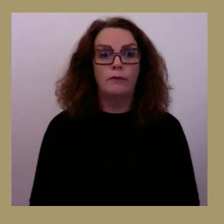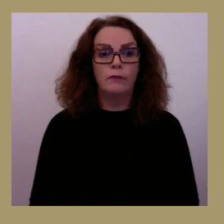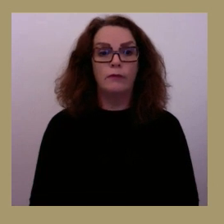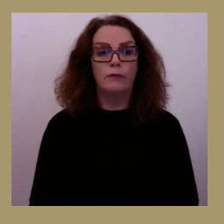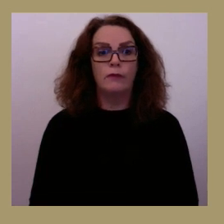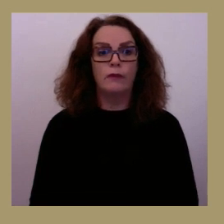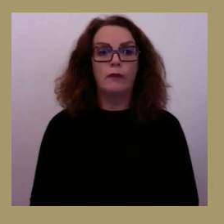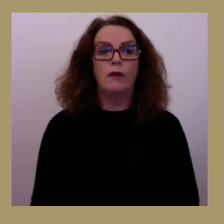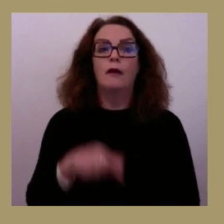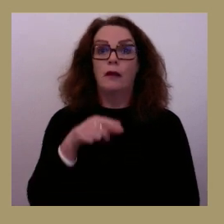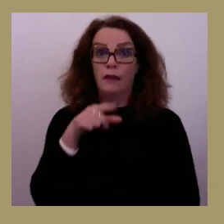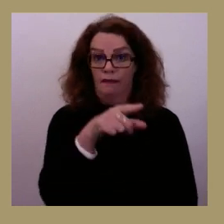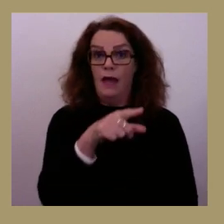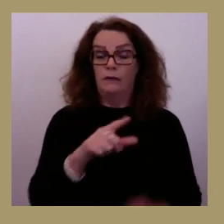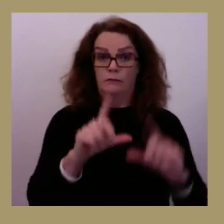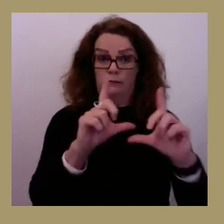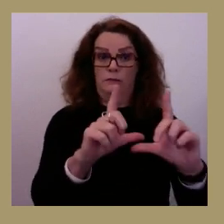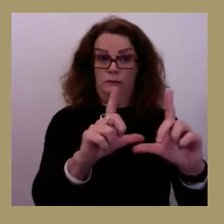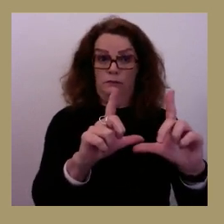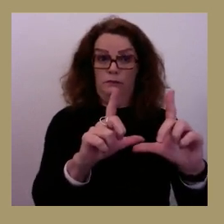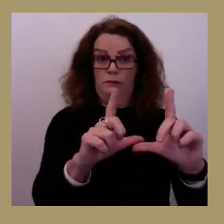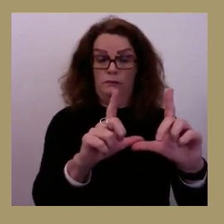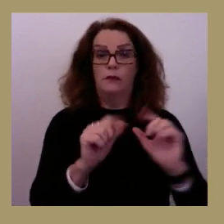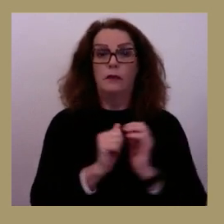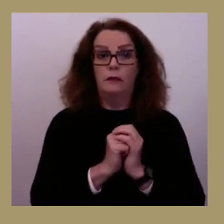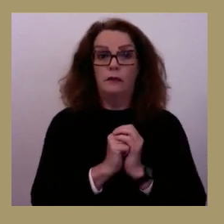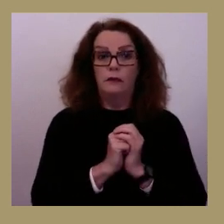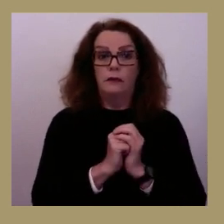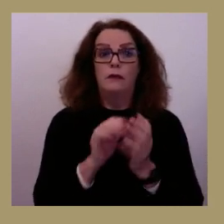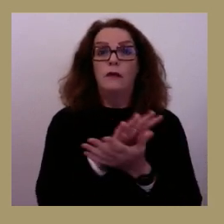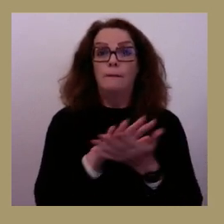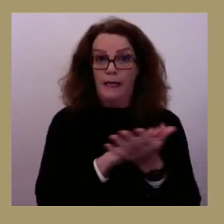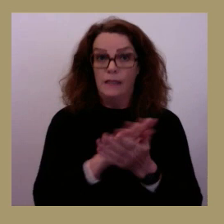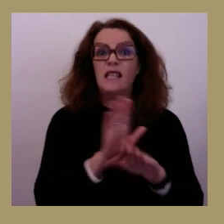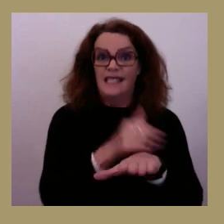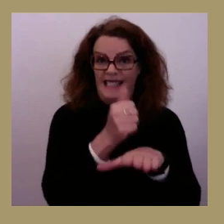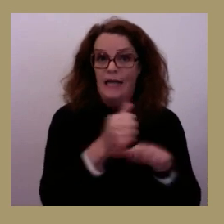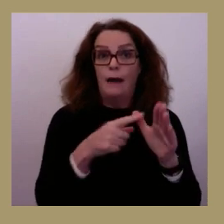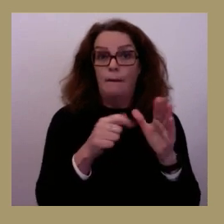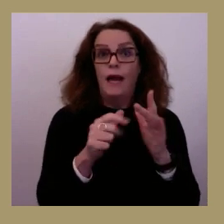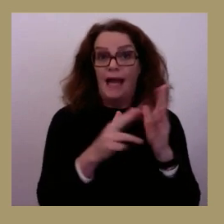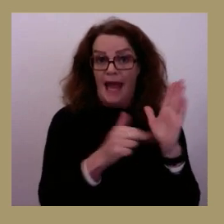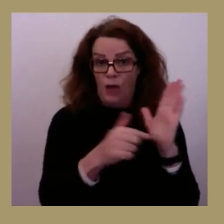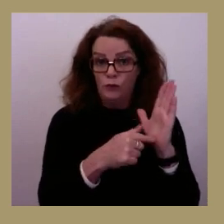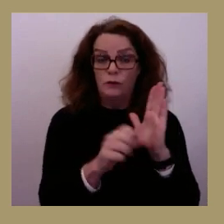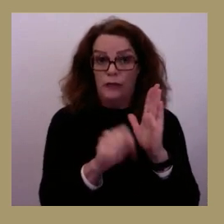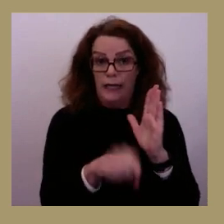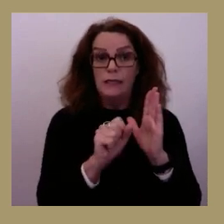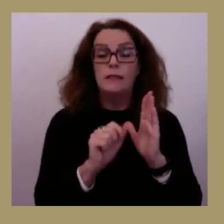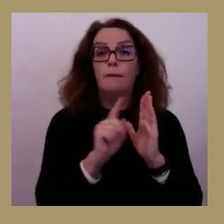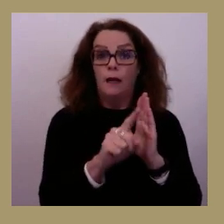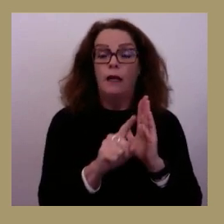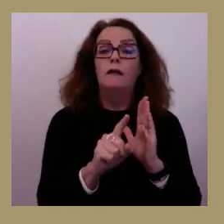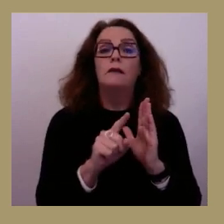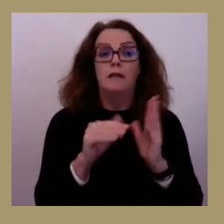And then once the customer has essentially created their account, they will be asked to create their own unique Service Victoria 6-digit code also